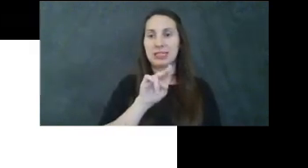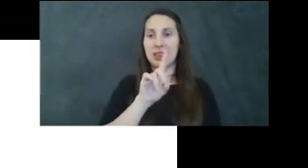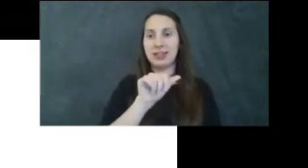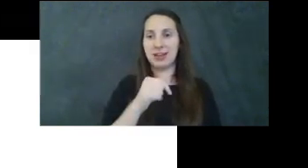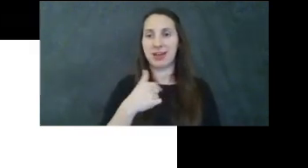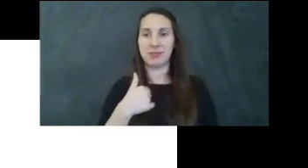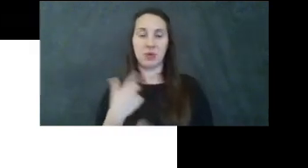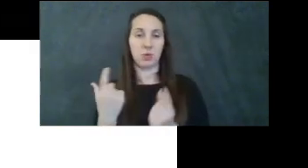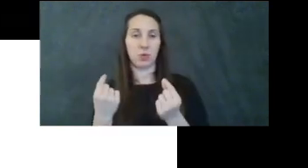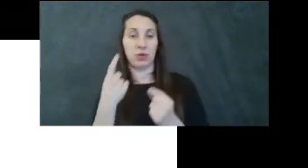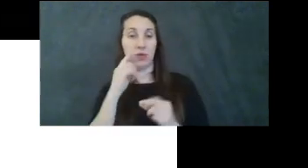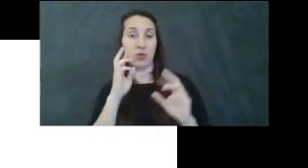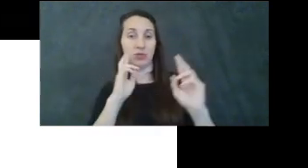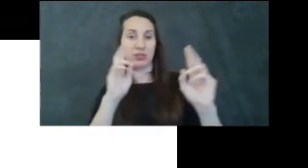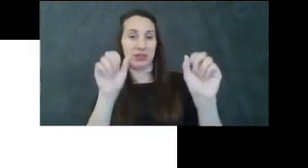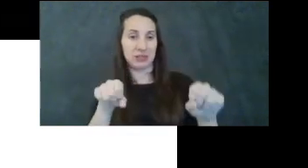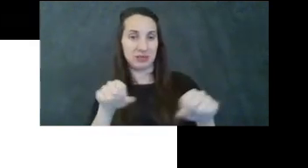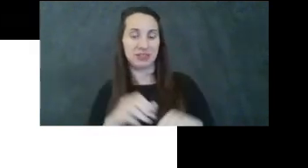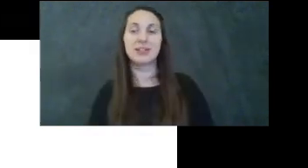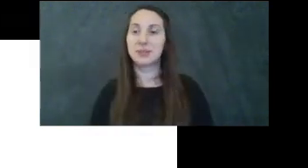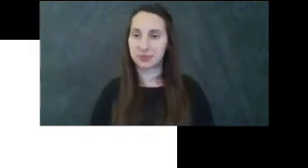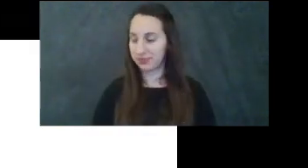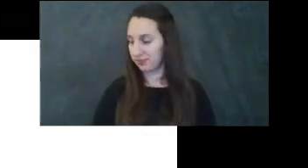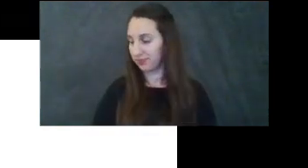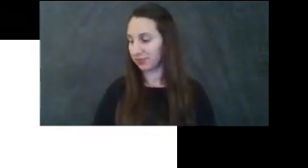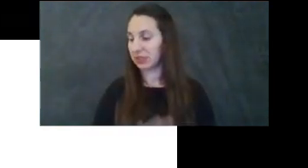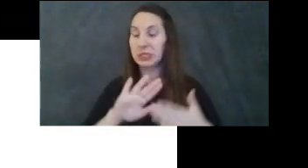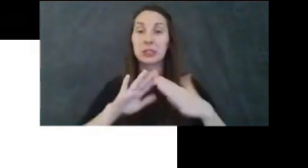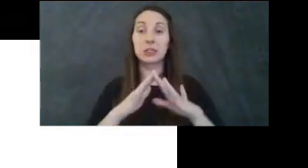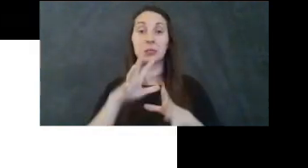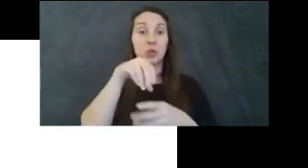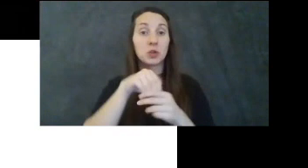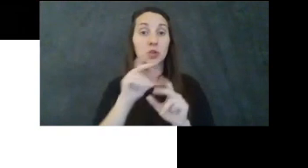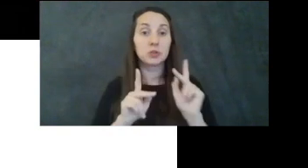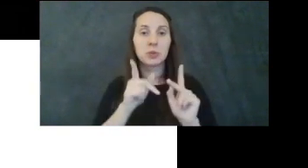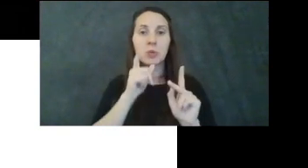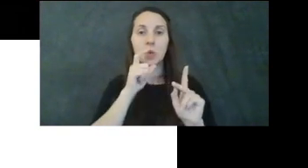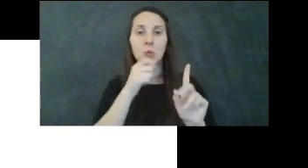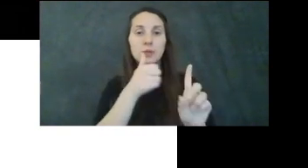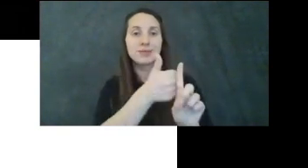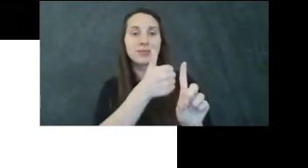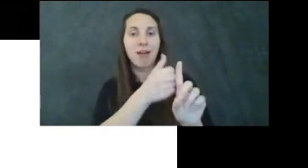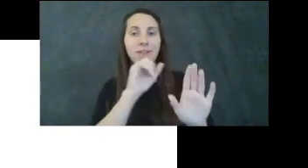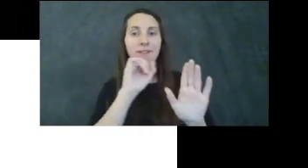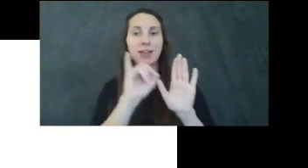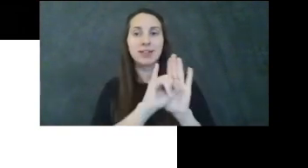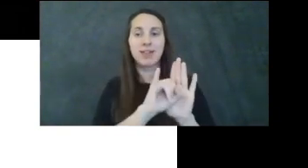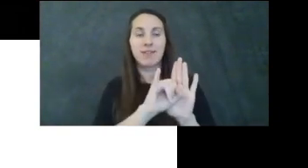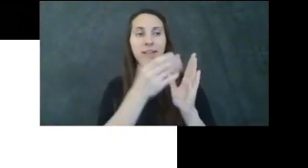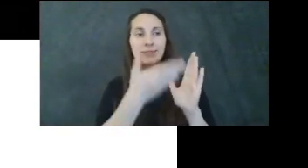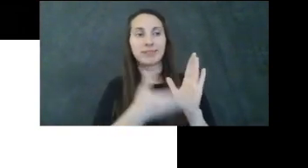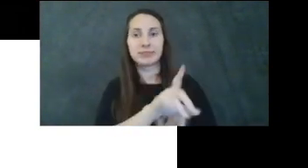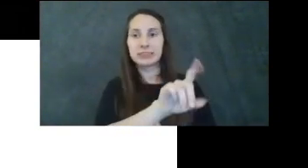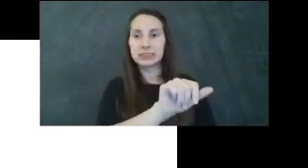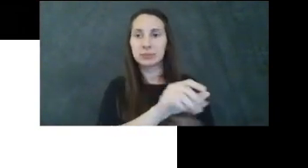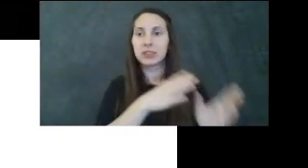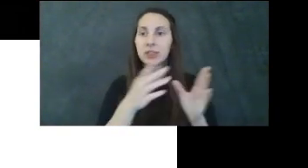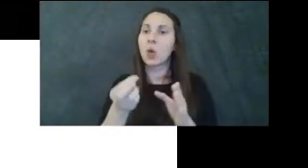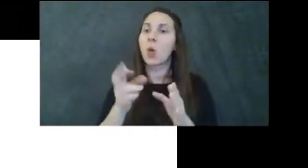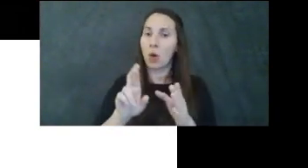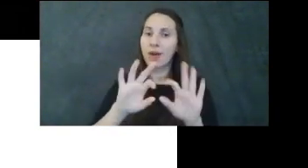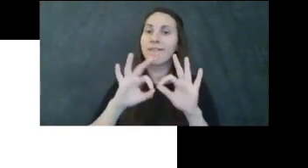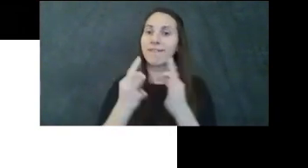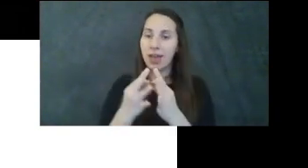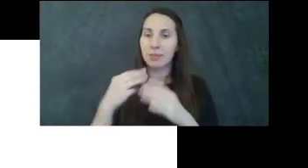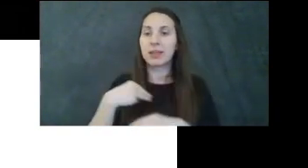Respectability. The community includes people who self-identify as having a disability, having a family member with a